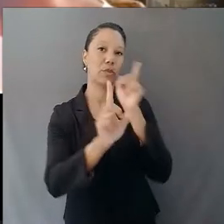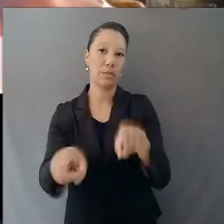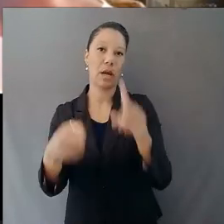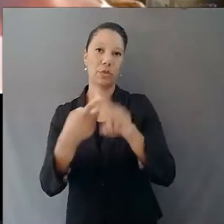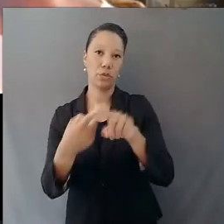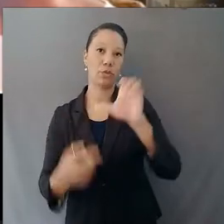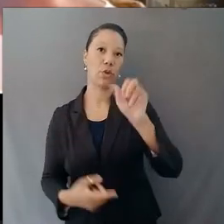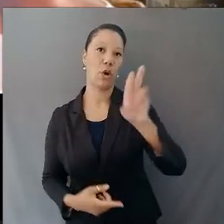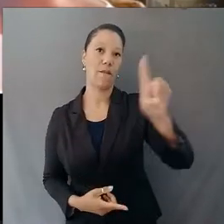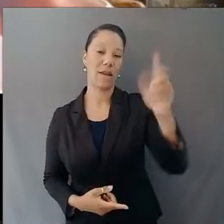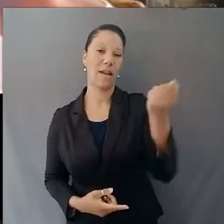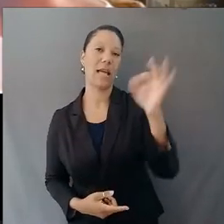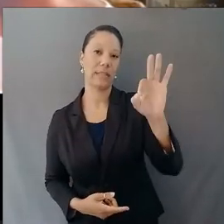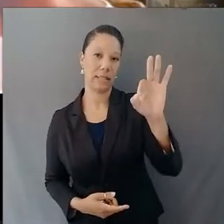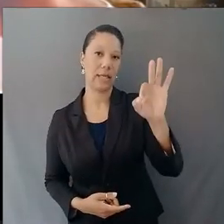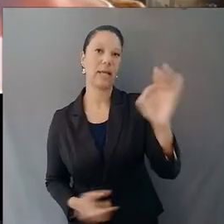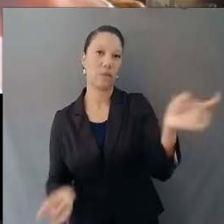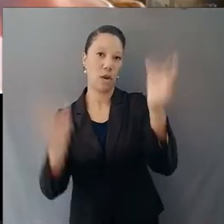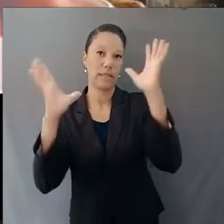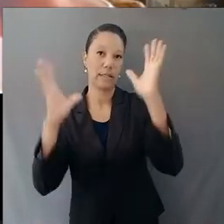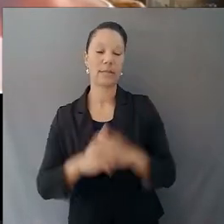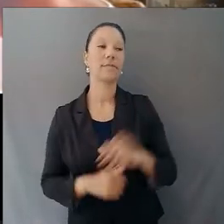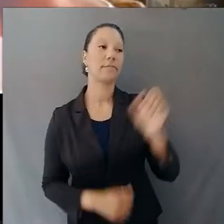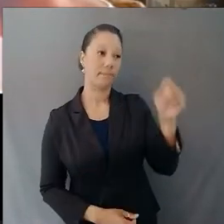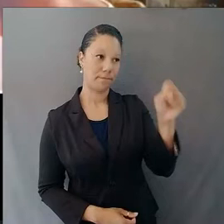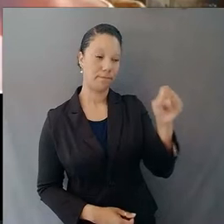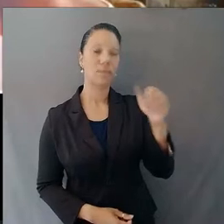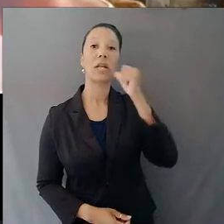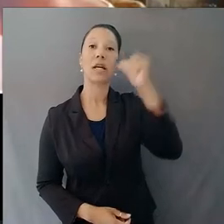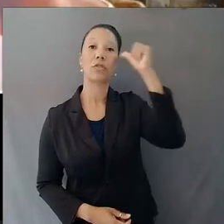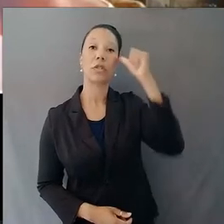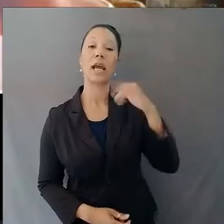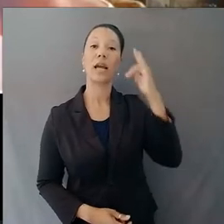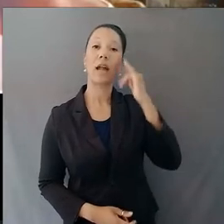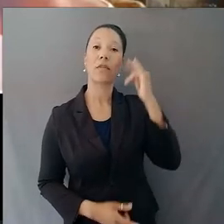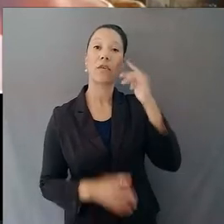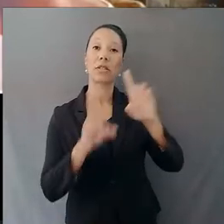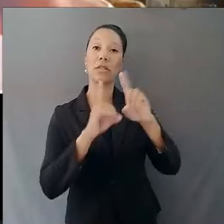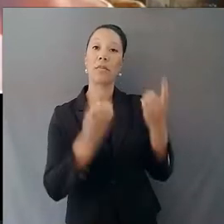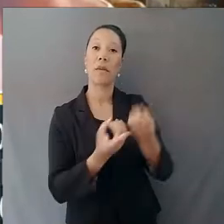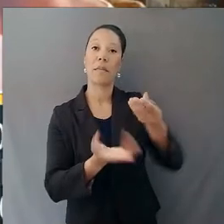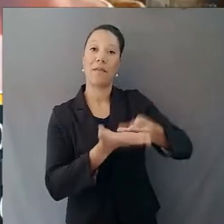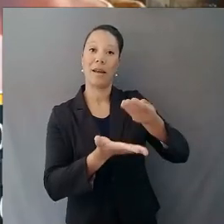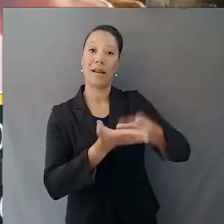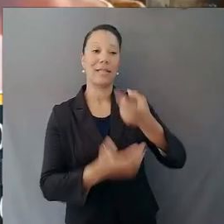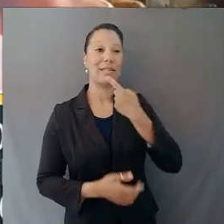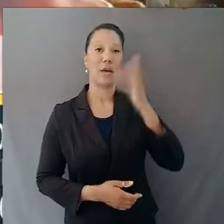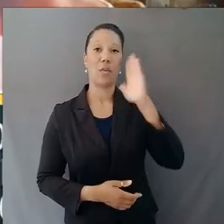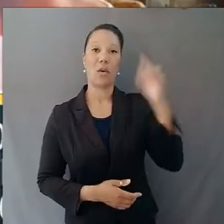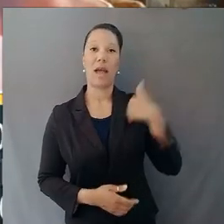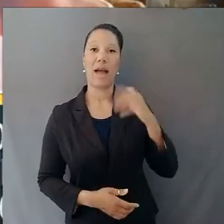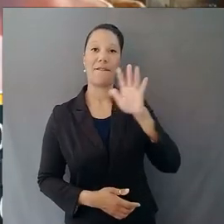COVID-19 crisis. That's right. And yesterday, the California Department of Finance announced a projected